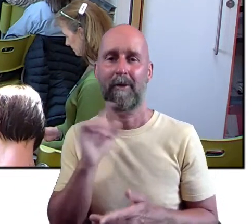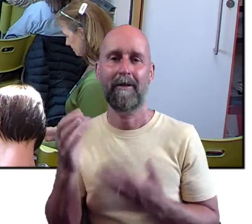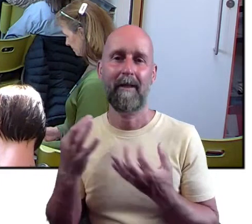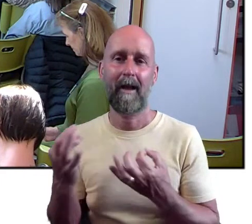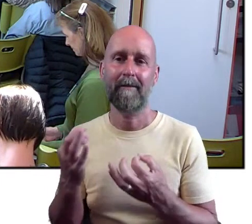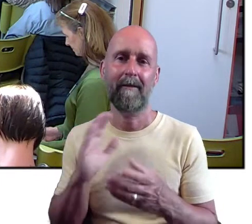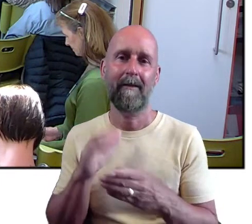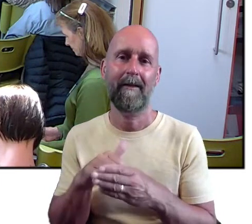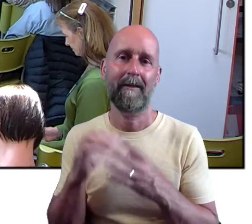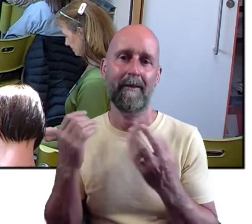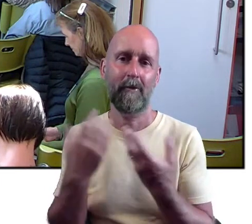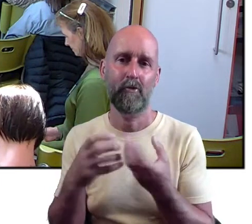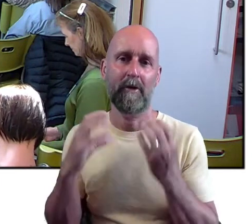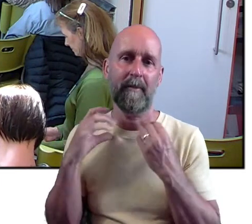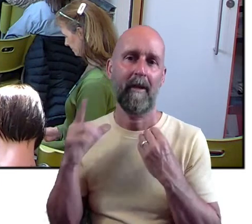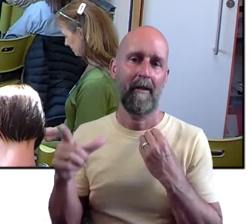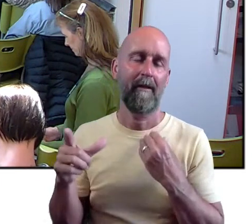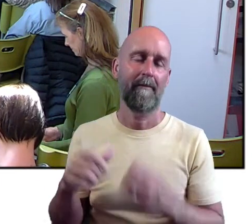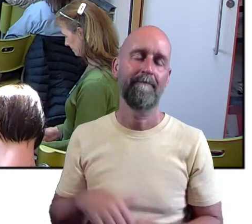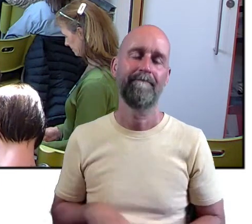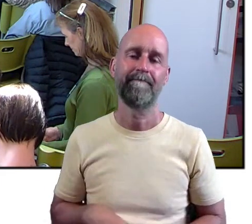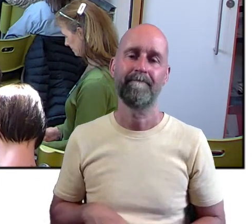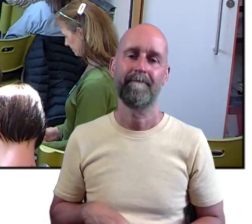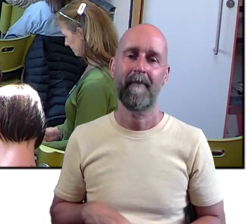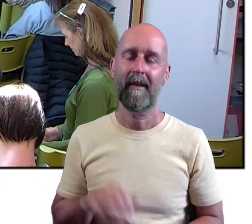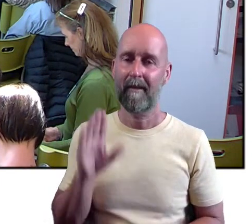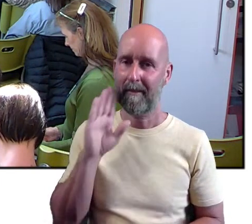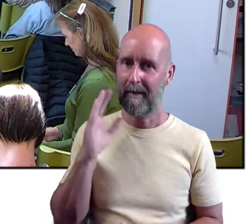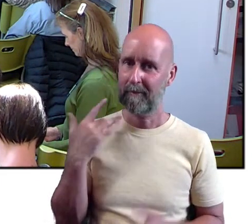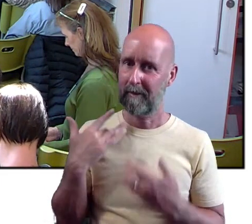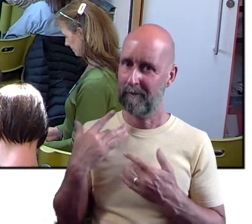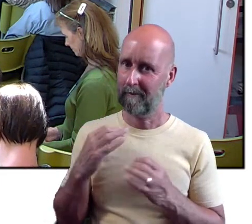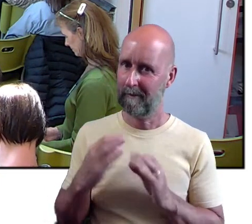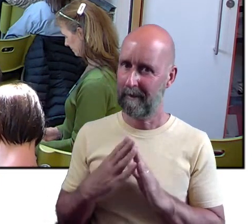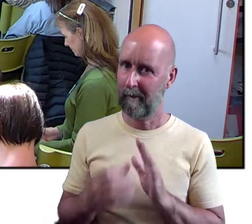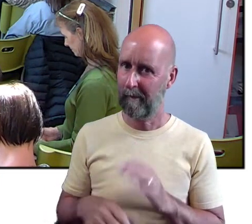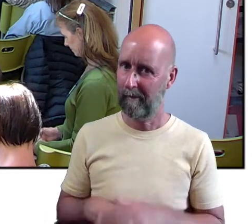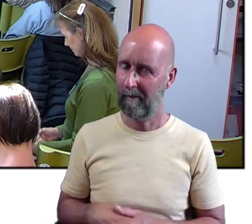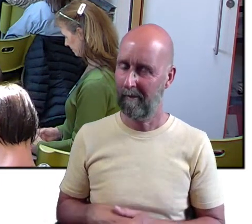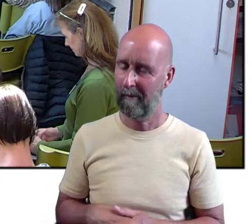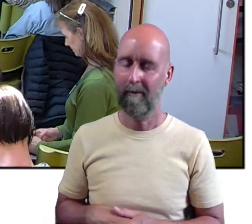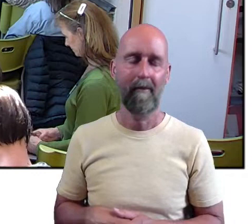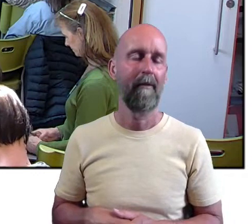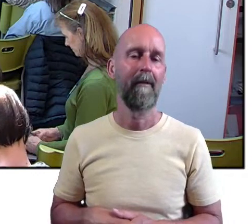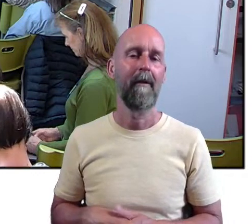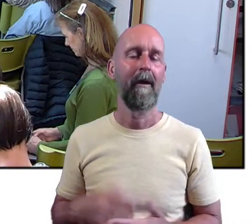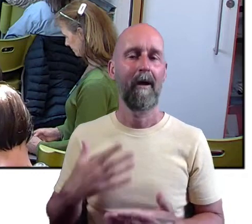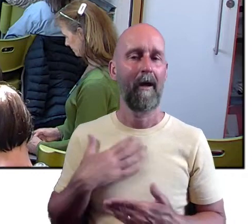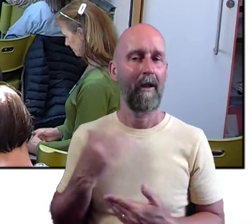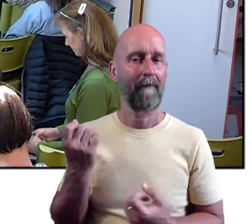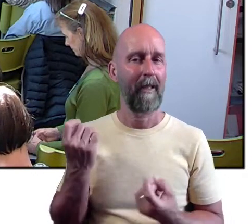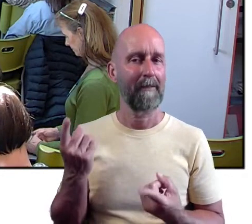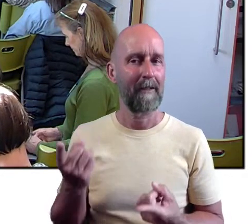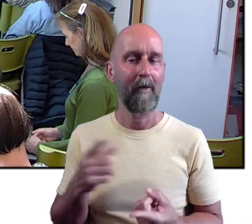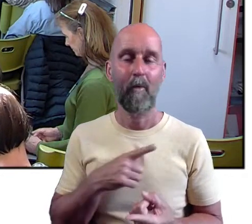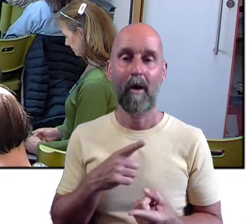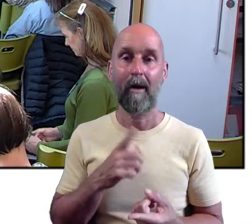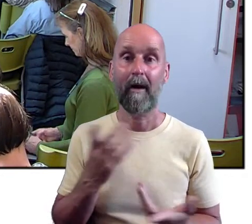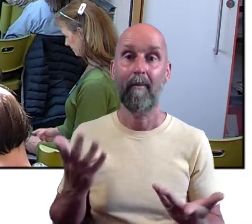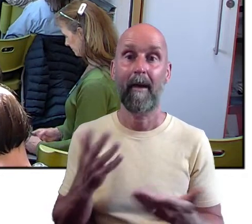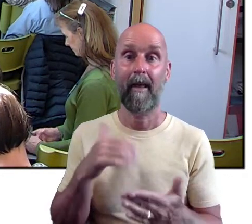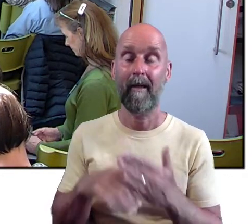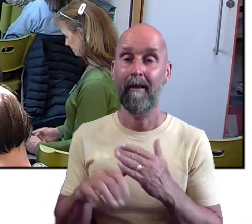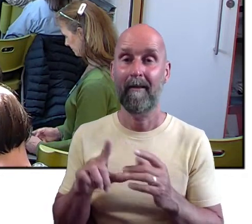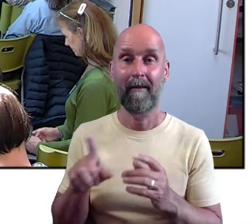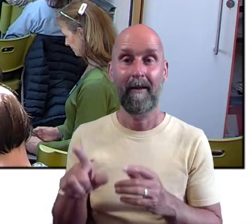was just, it was also wonderful. That sounds like such an interesting example, yeah. Yeah. No, I love the idea, especially playing it in VR, but outdoor